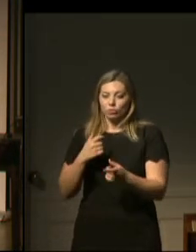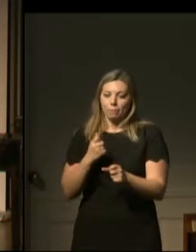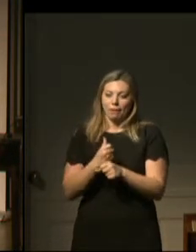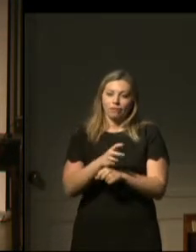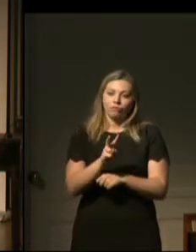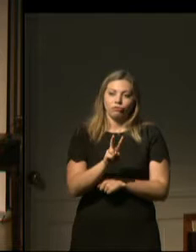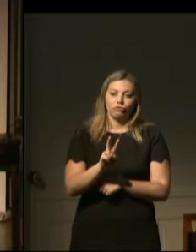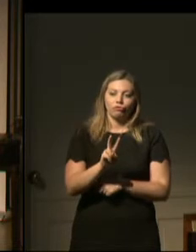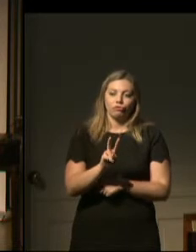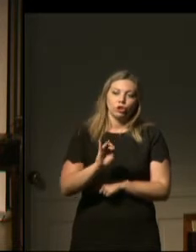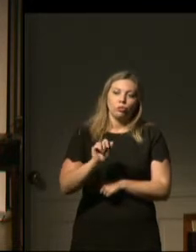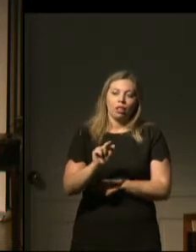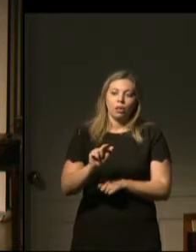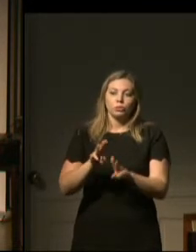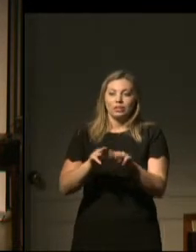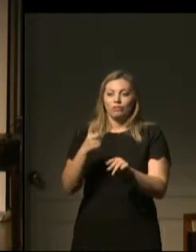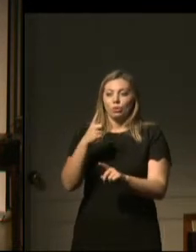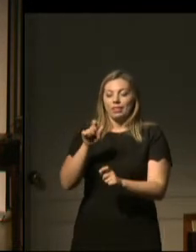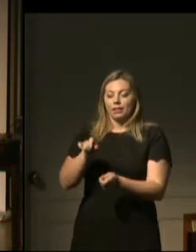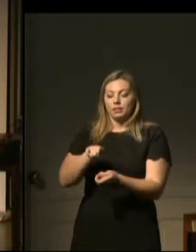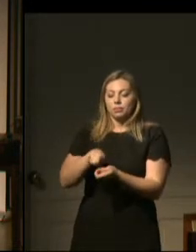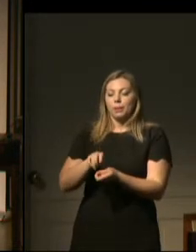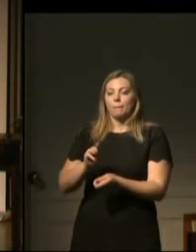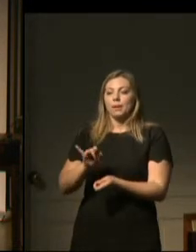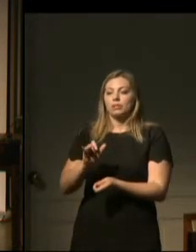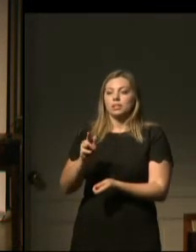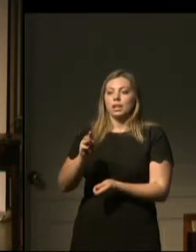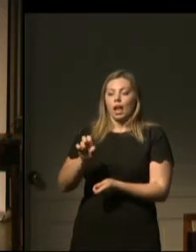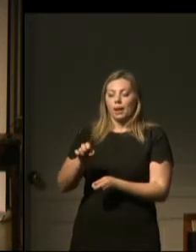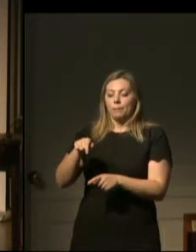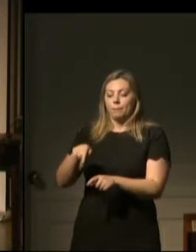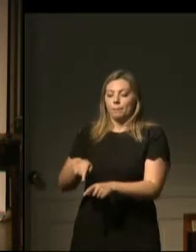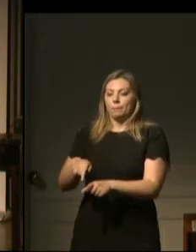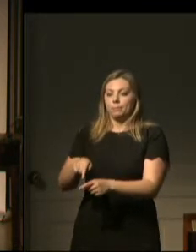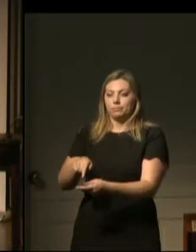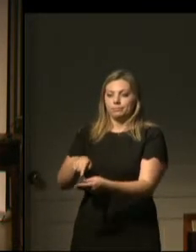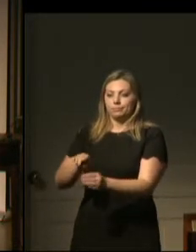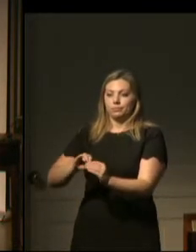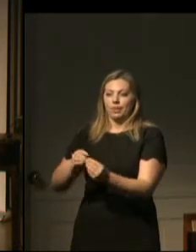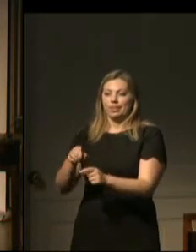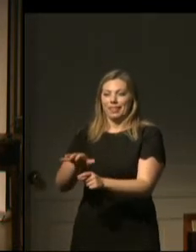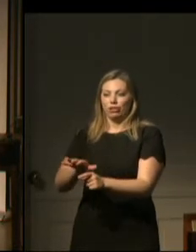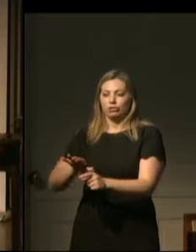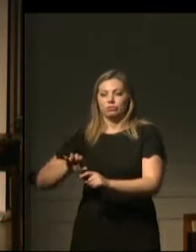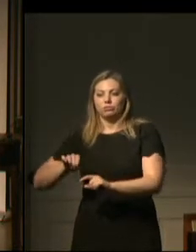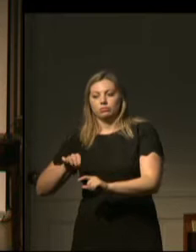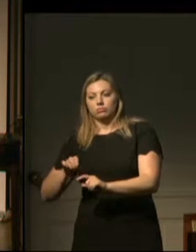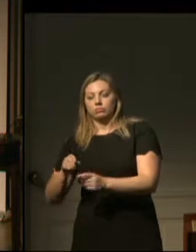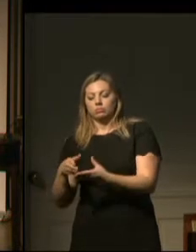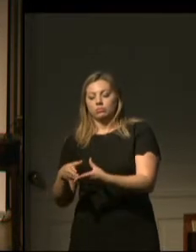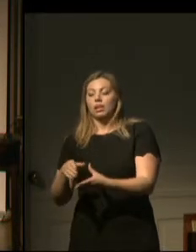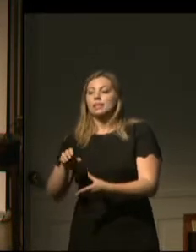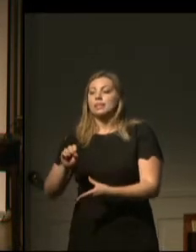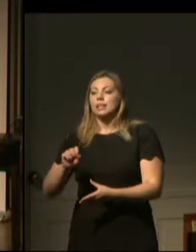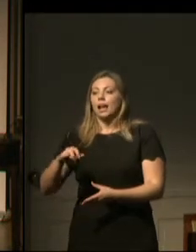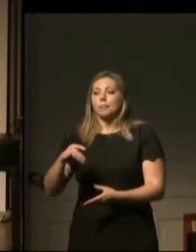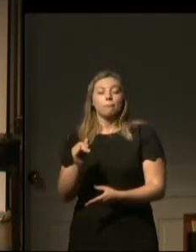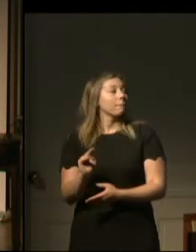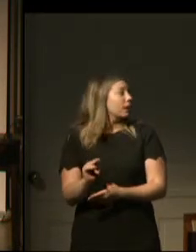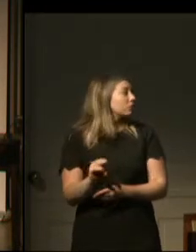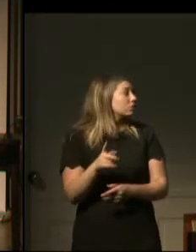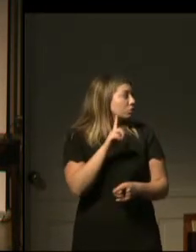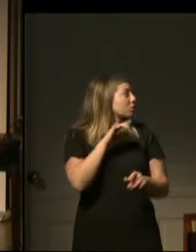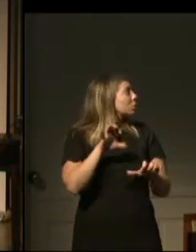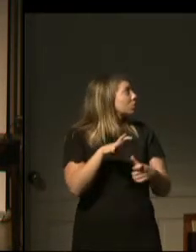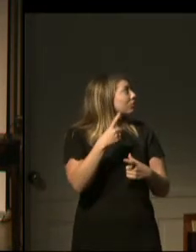the Pacific Maritime Heritage Trail Battle of Saipan. And the really cool thing about that was that not only did we do that with the kids that were here